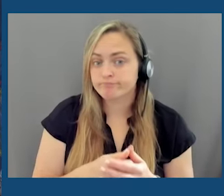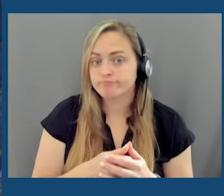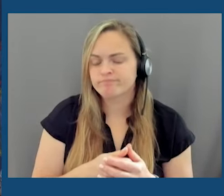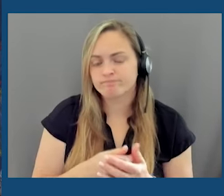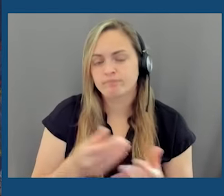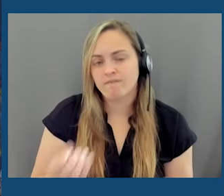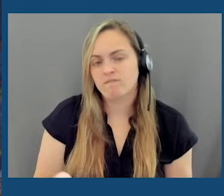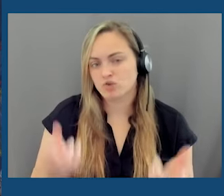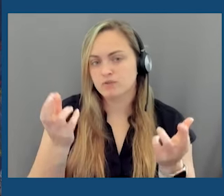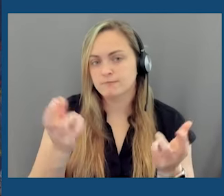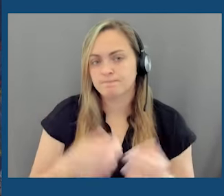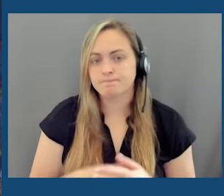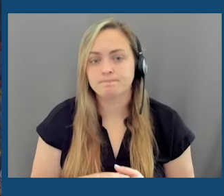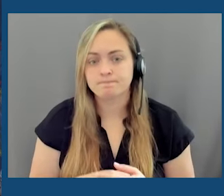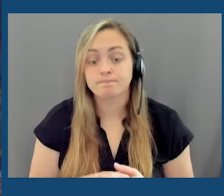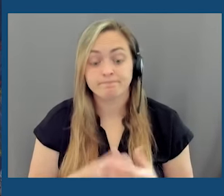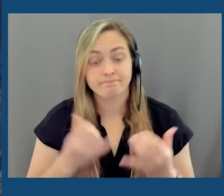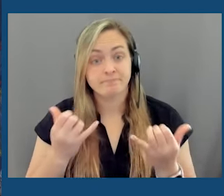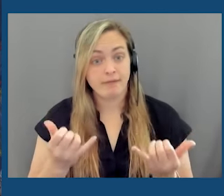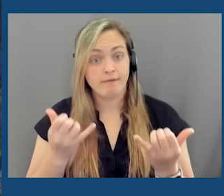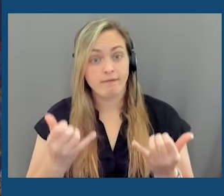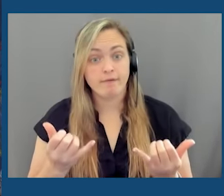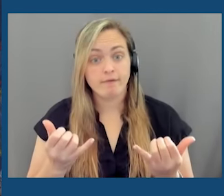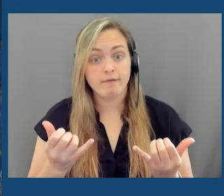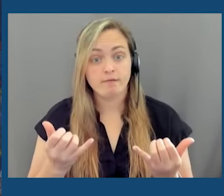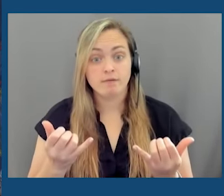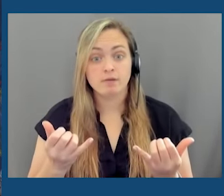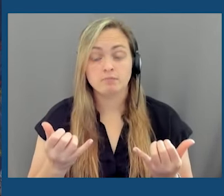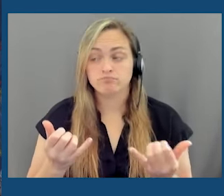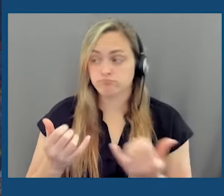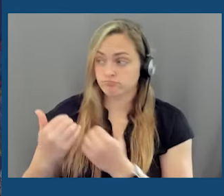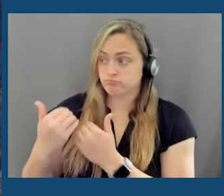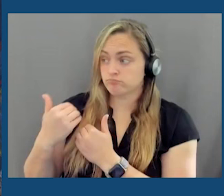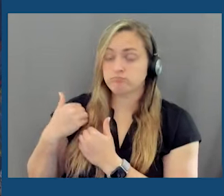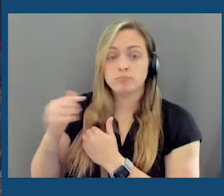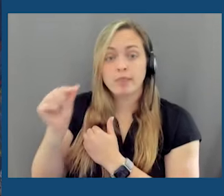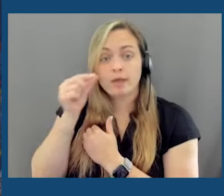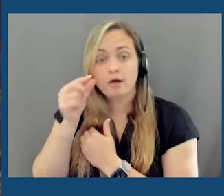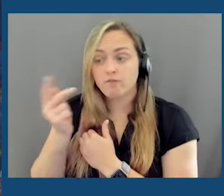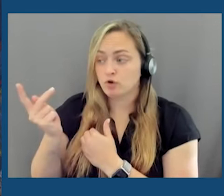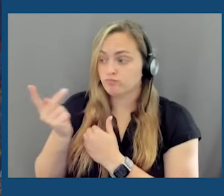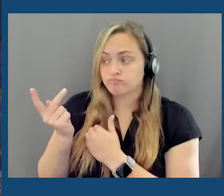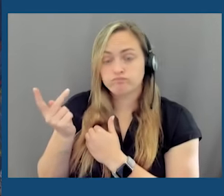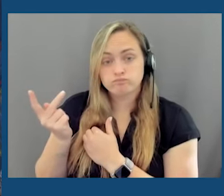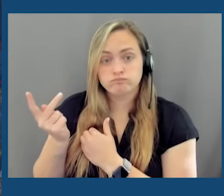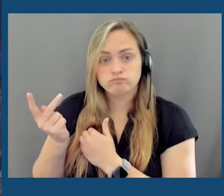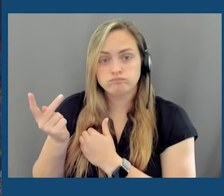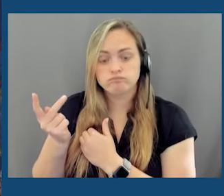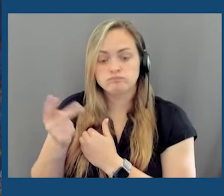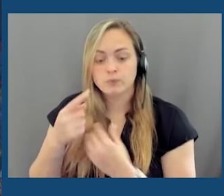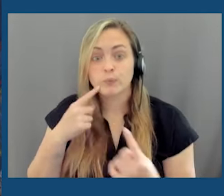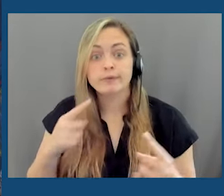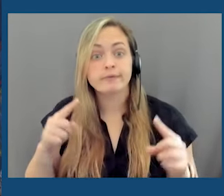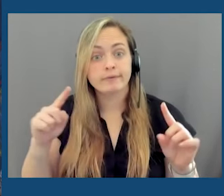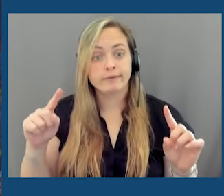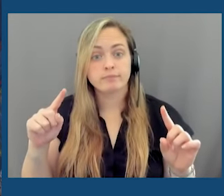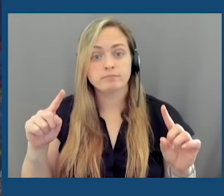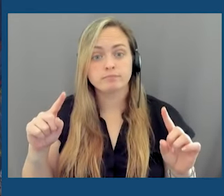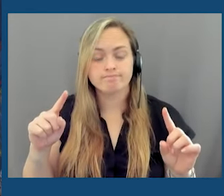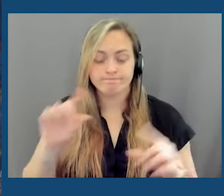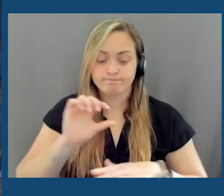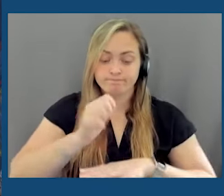fundraising. And today, on behalf of the governor and I want to announce the